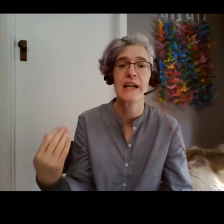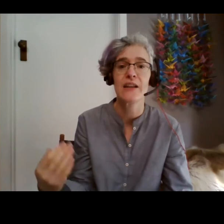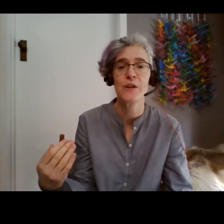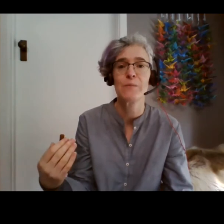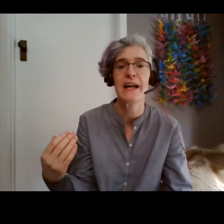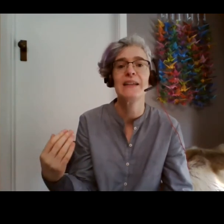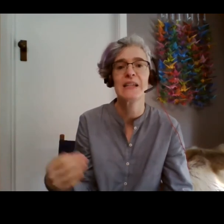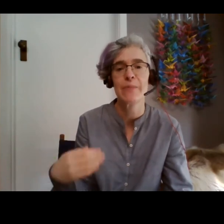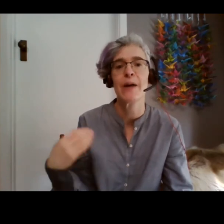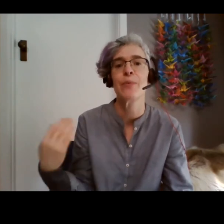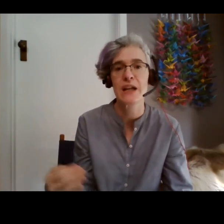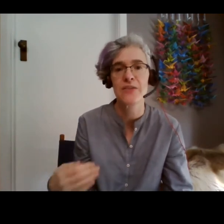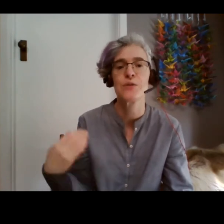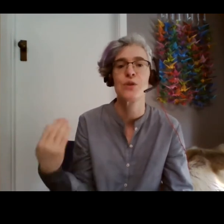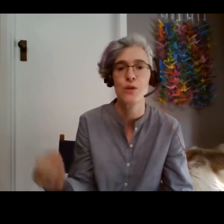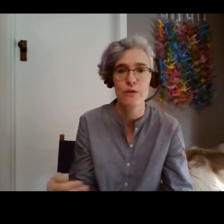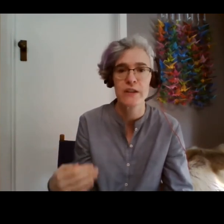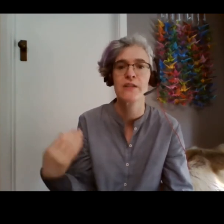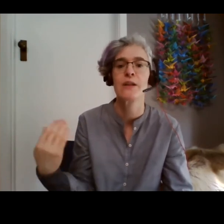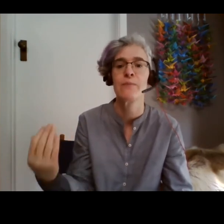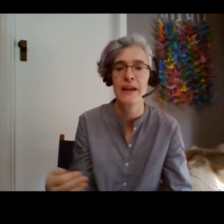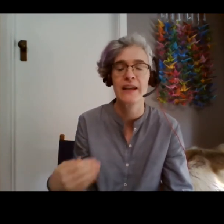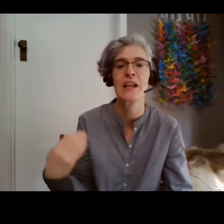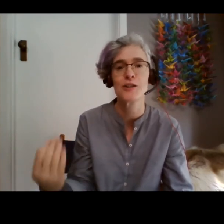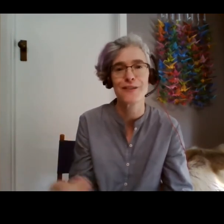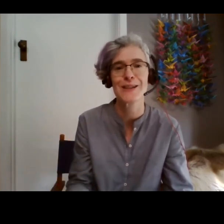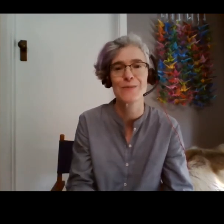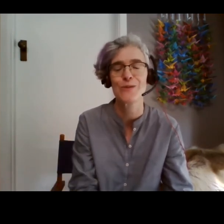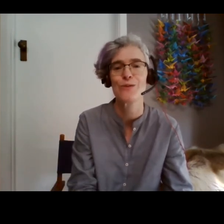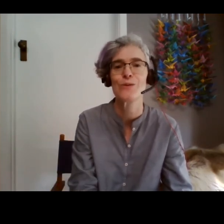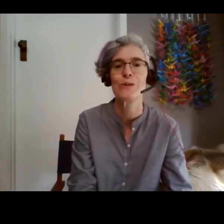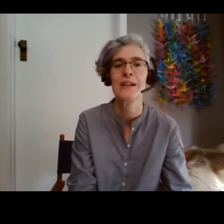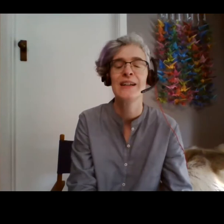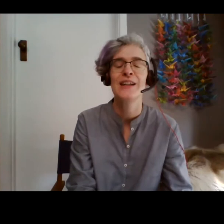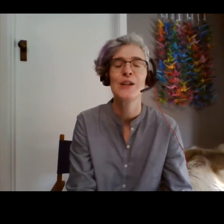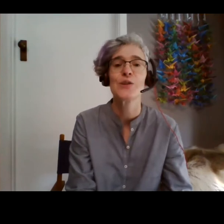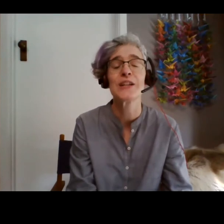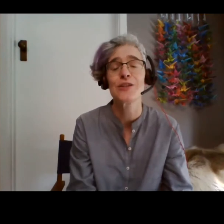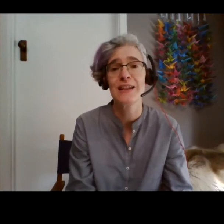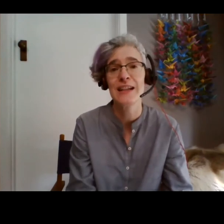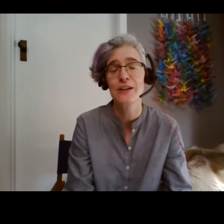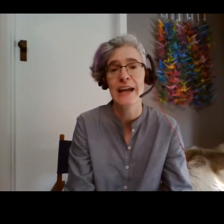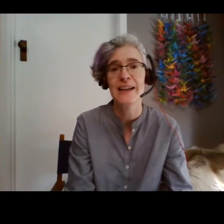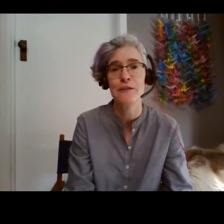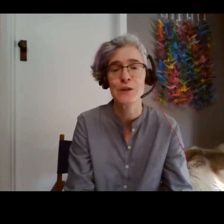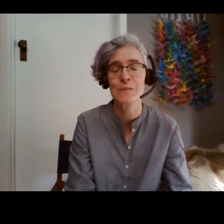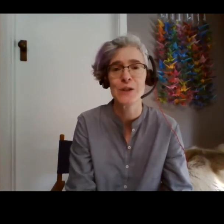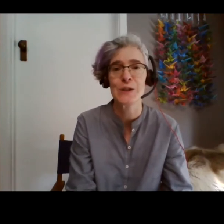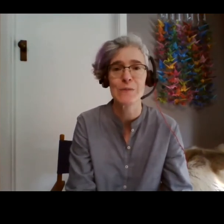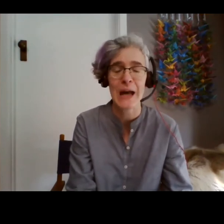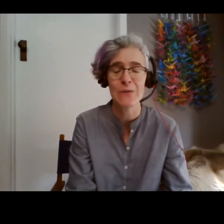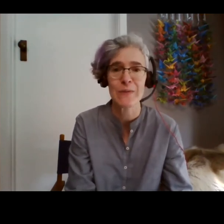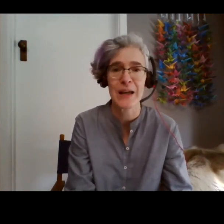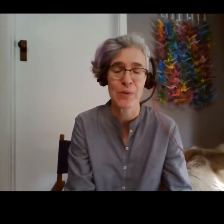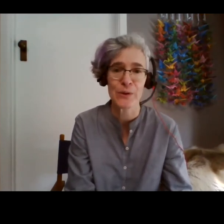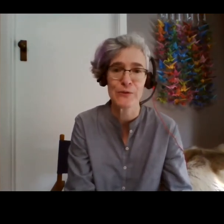support retail and hospitality, it's about bringing in those turnovers so that they can get lots of customers through the door. So we can certainly look at if you've got some